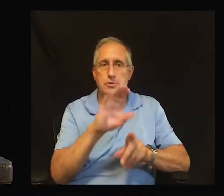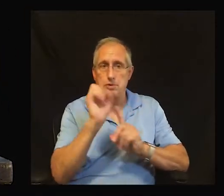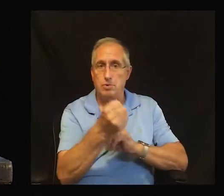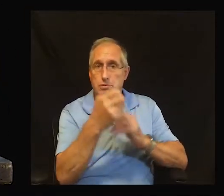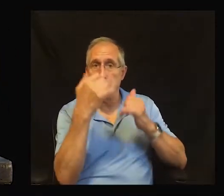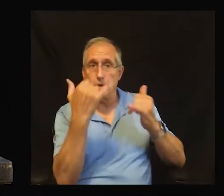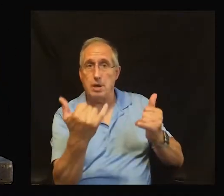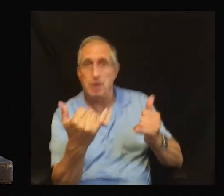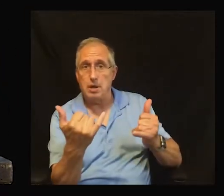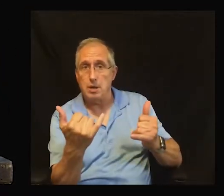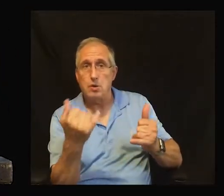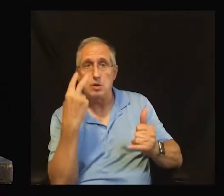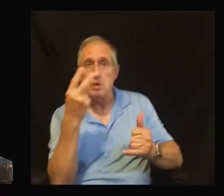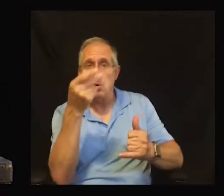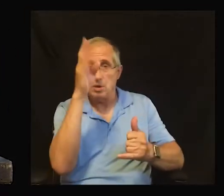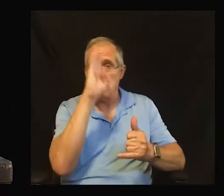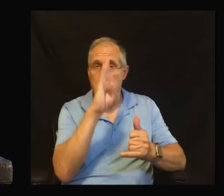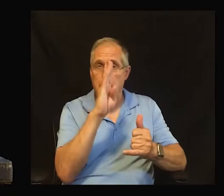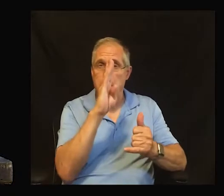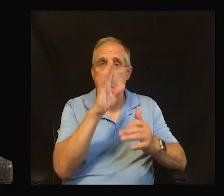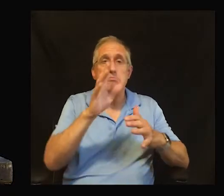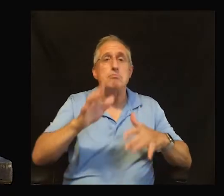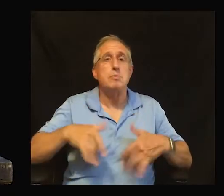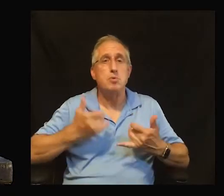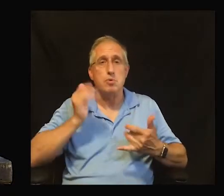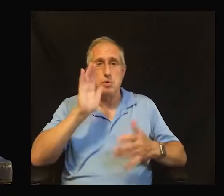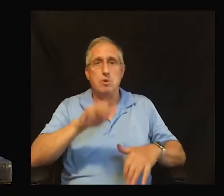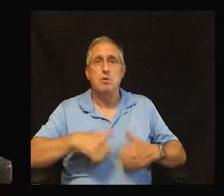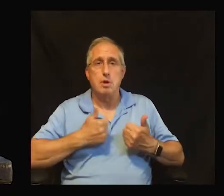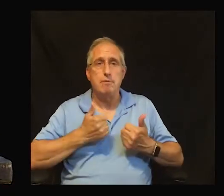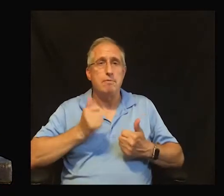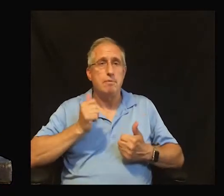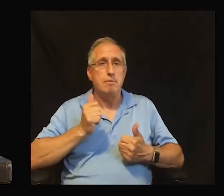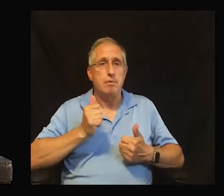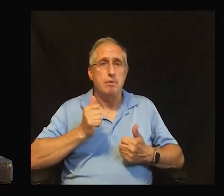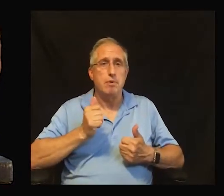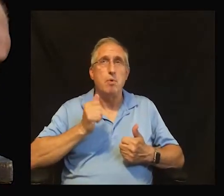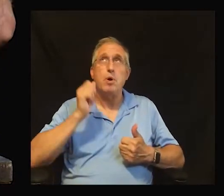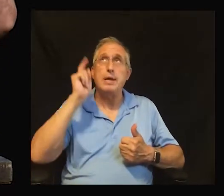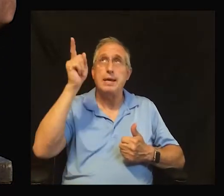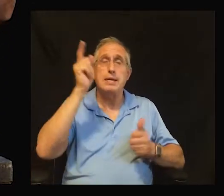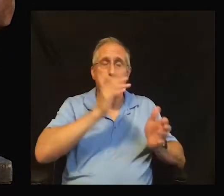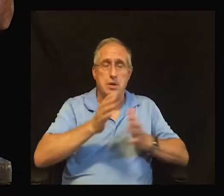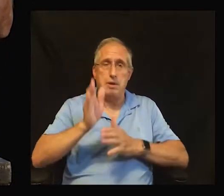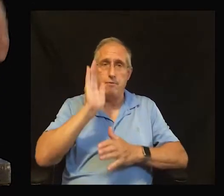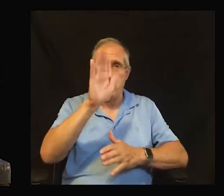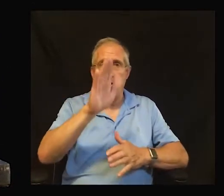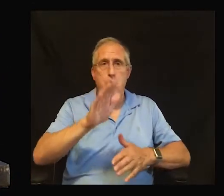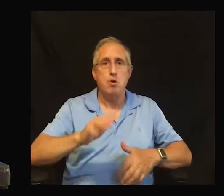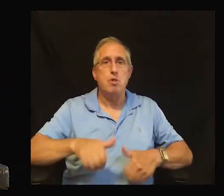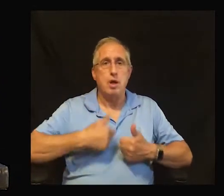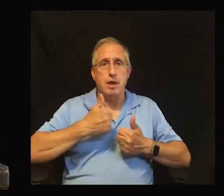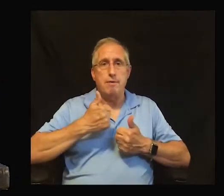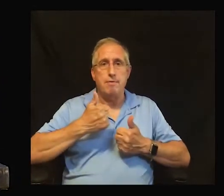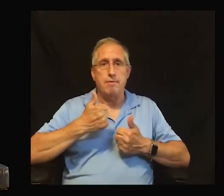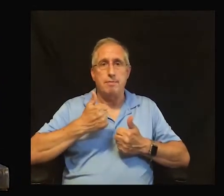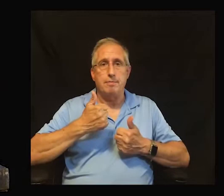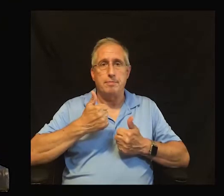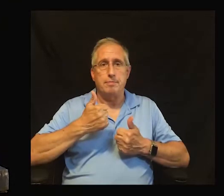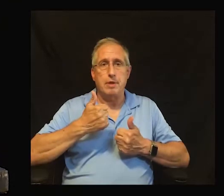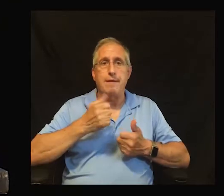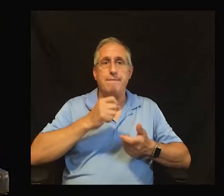circumstances to see what God is up to see what he is putting right that has been